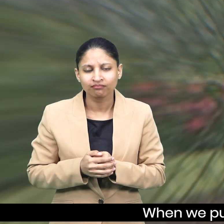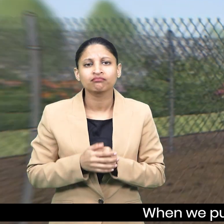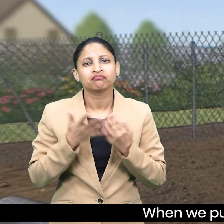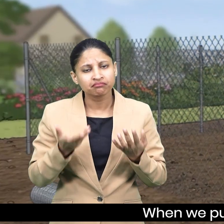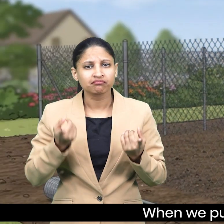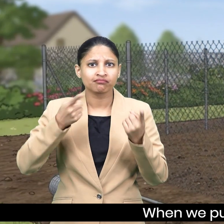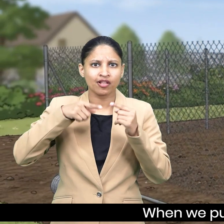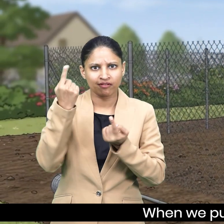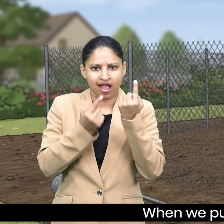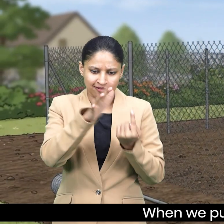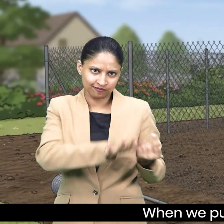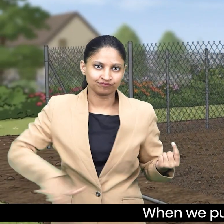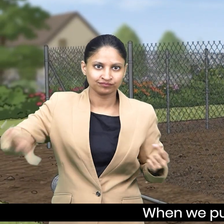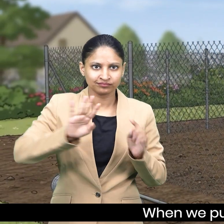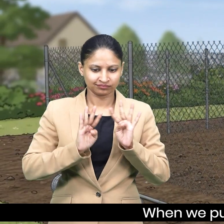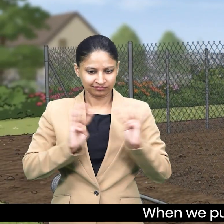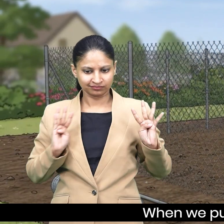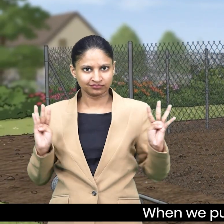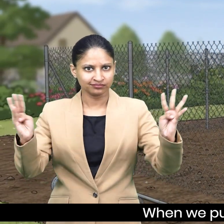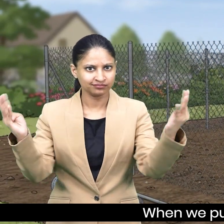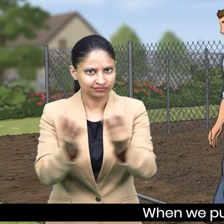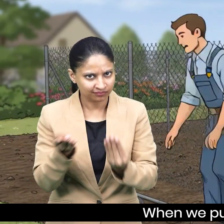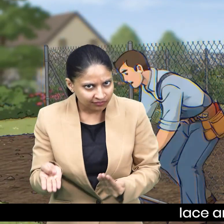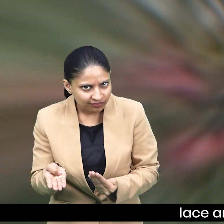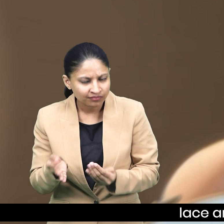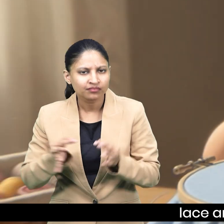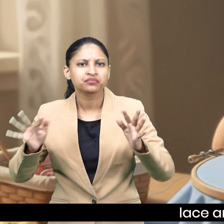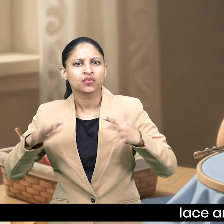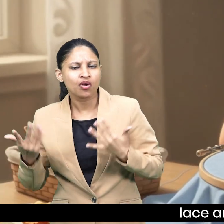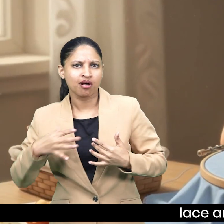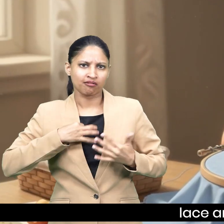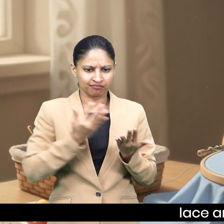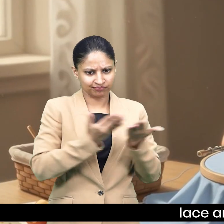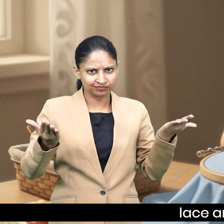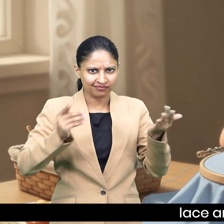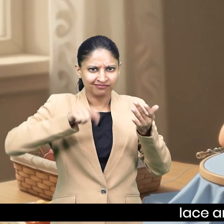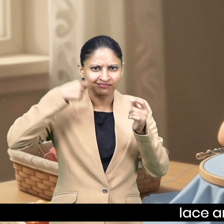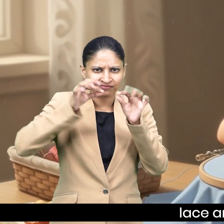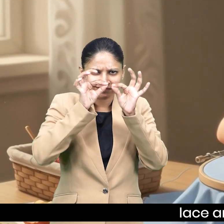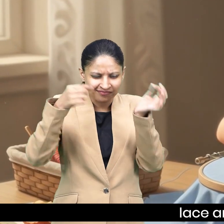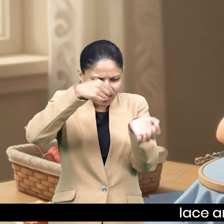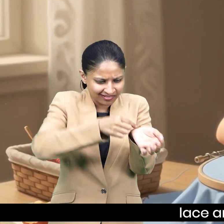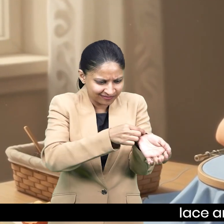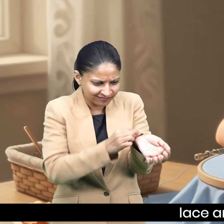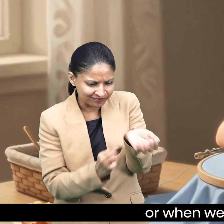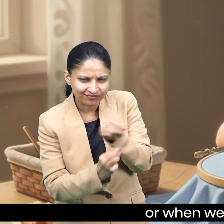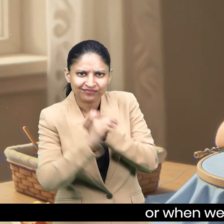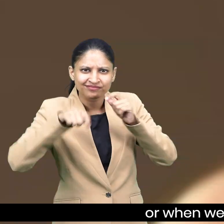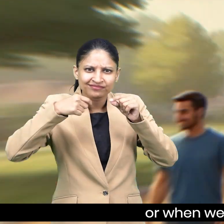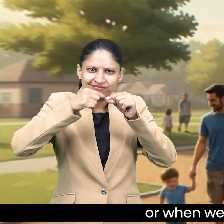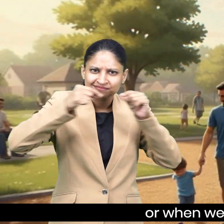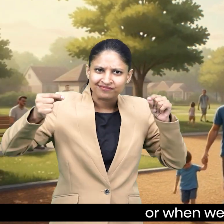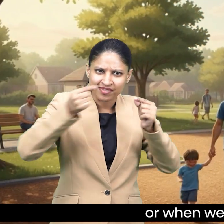When we put a fence around a garden, lace around a piece of cloth,